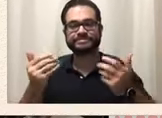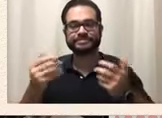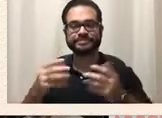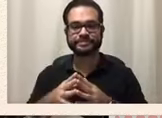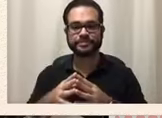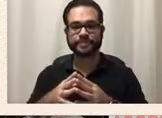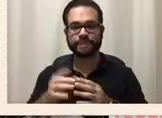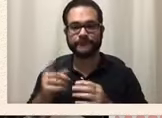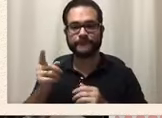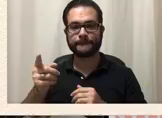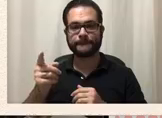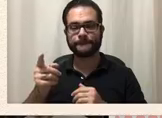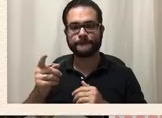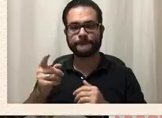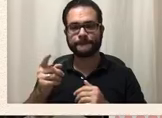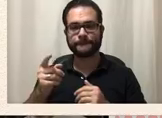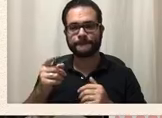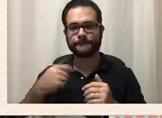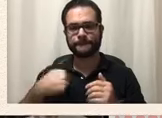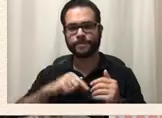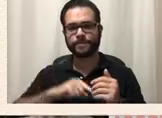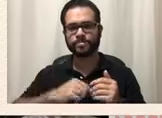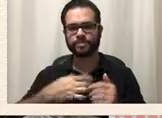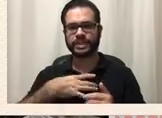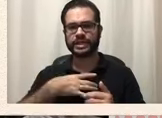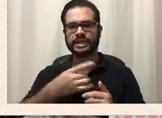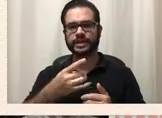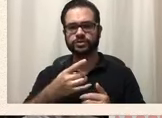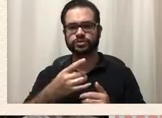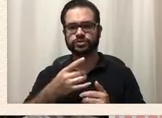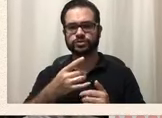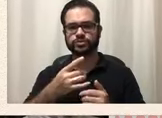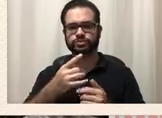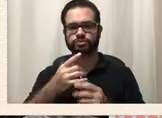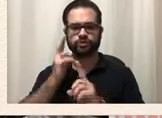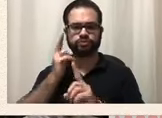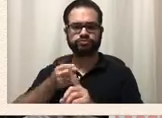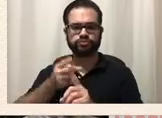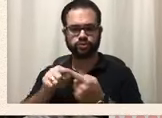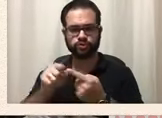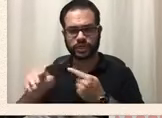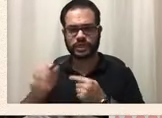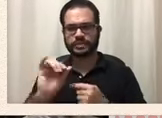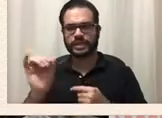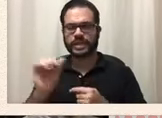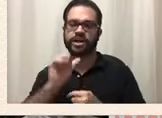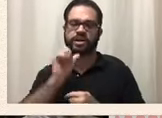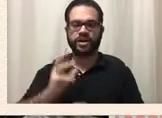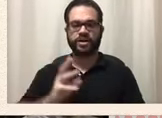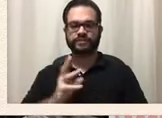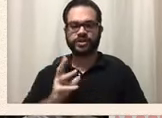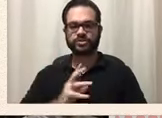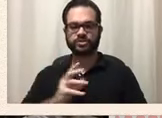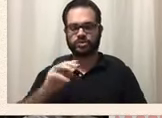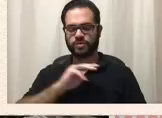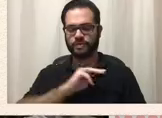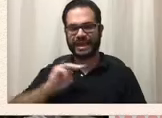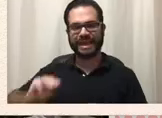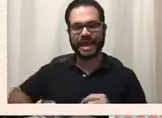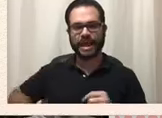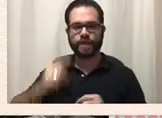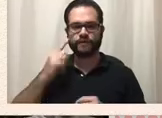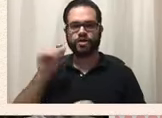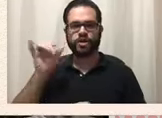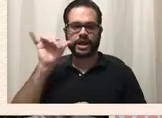affectionately like to refer to him as the unofficial mayor of Ybor City, because as he drives around